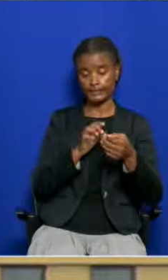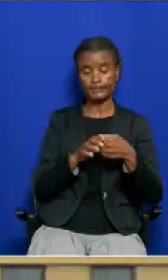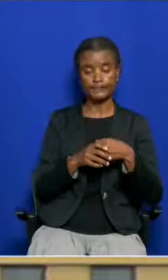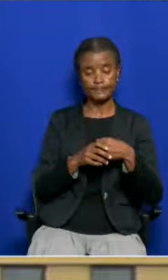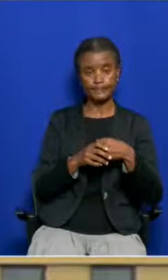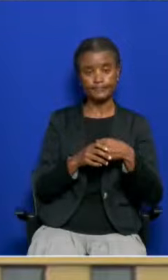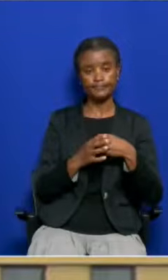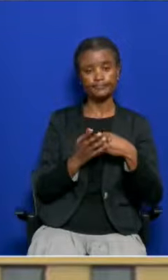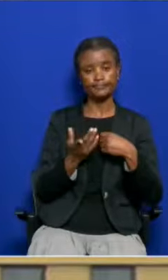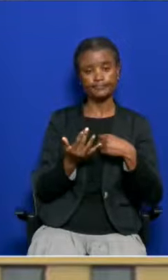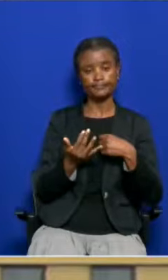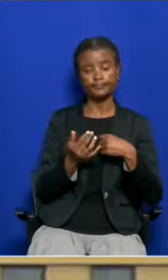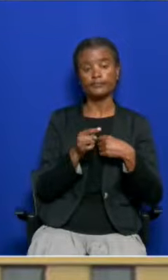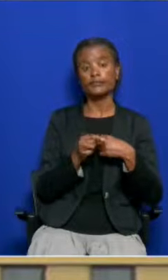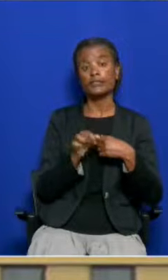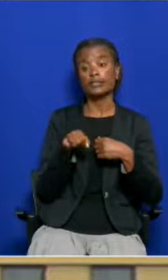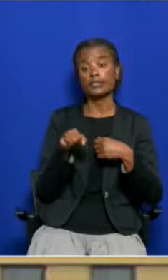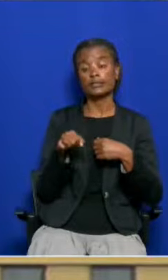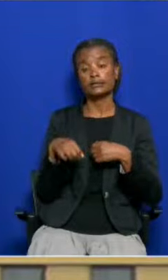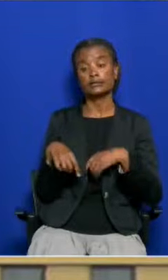even though the ministry